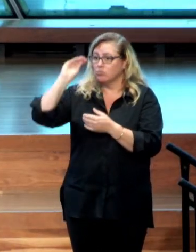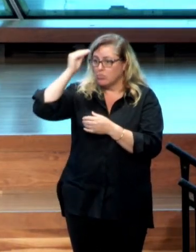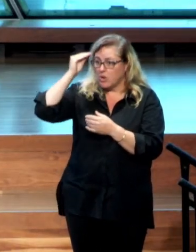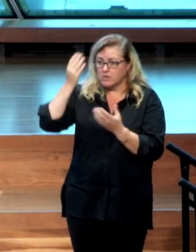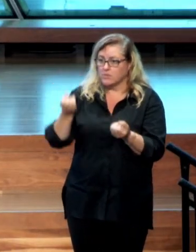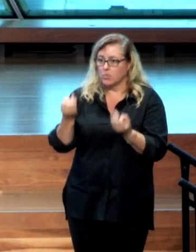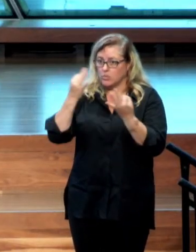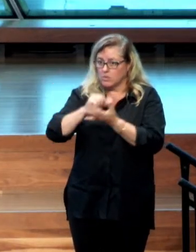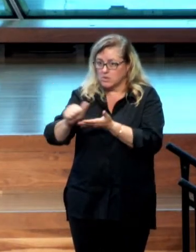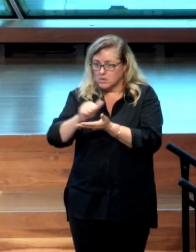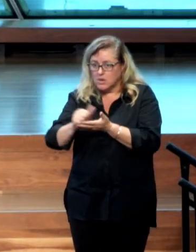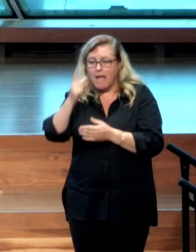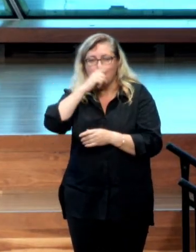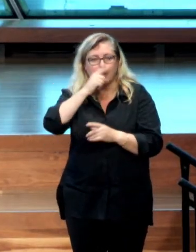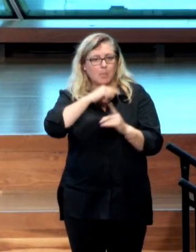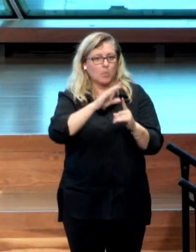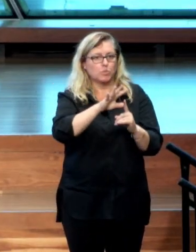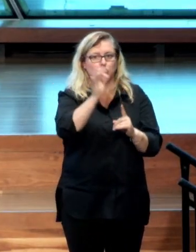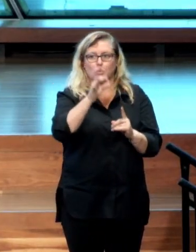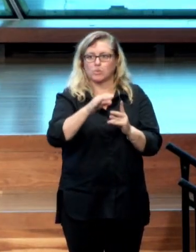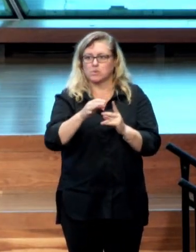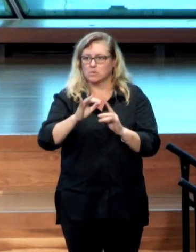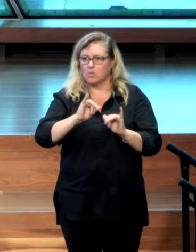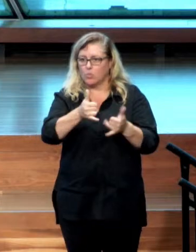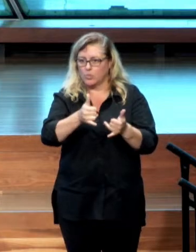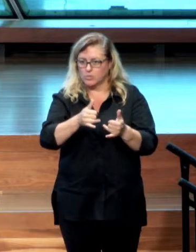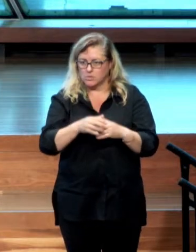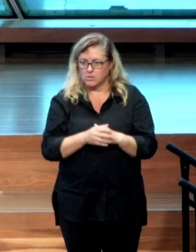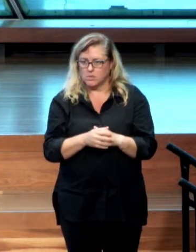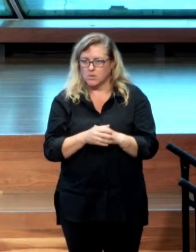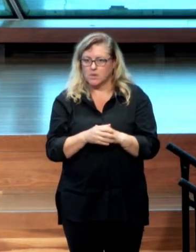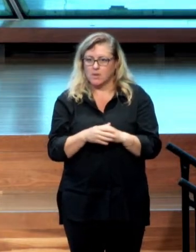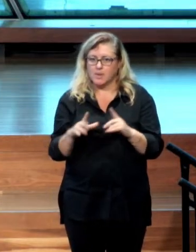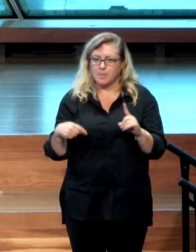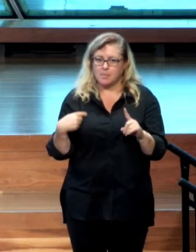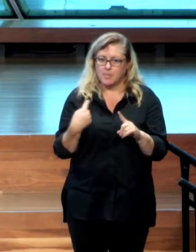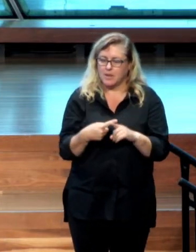and the People's Choice Award, as well as the big